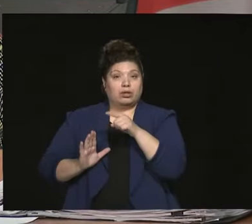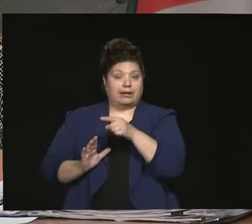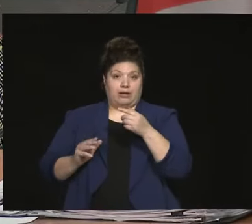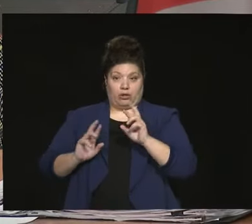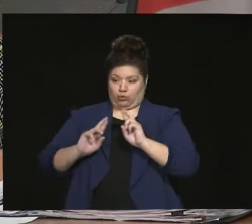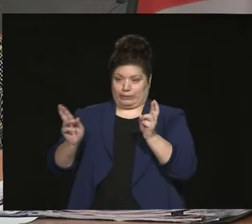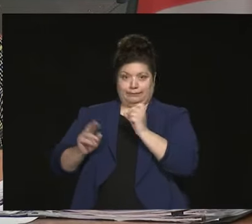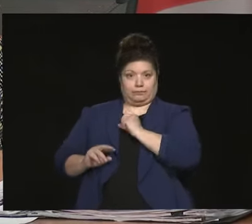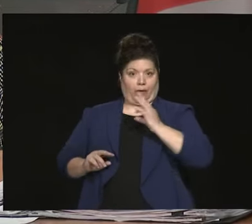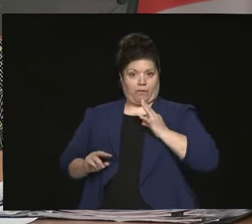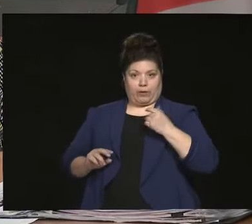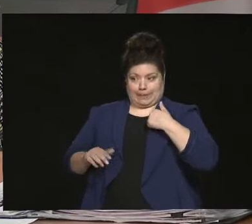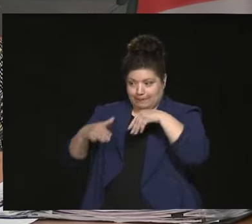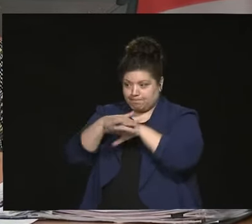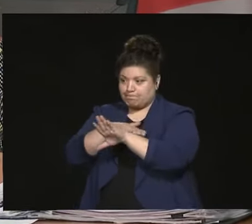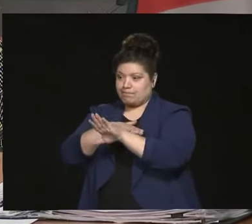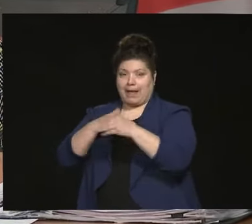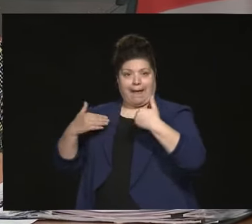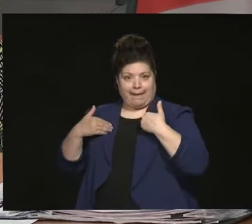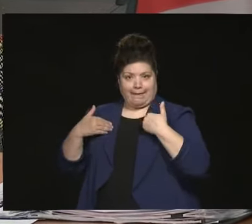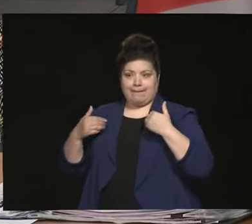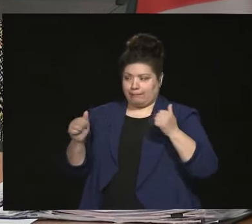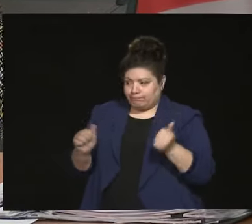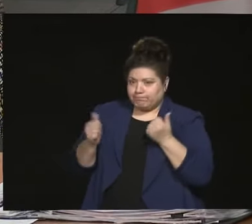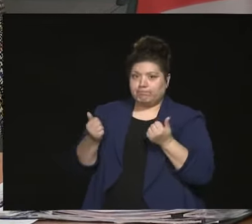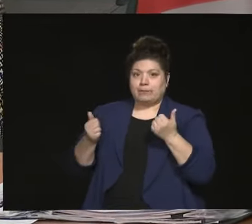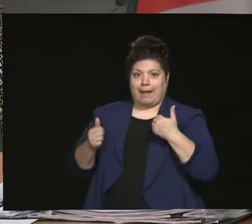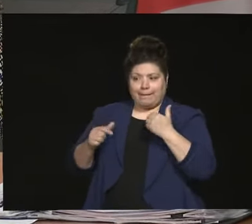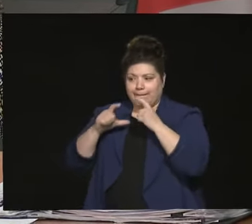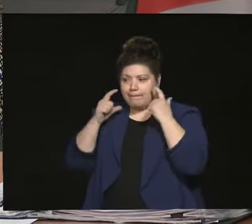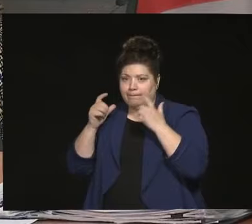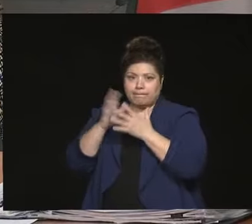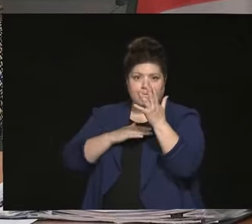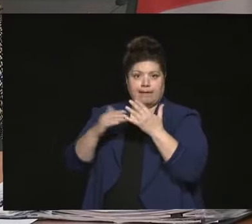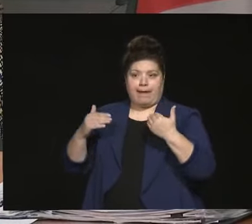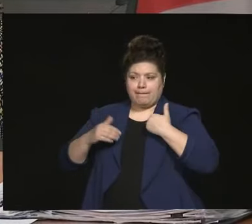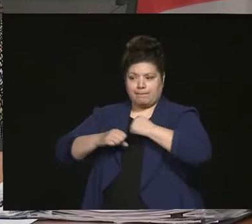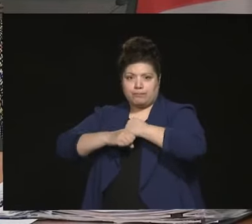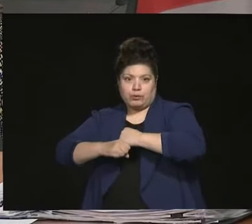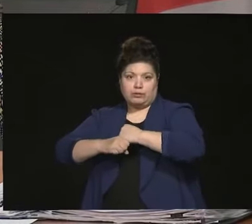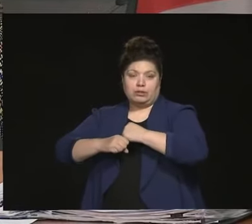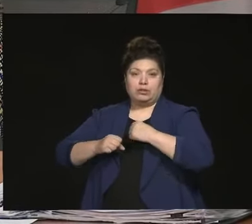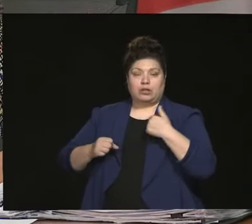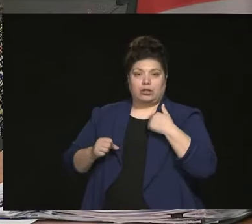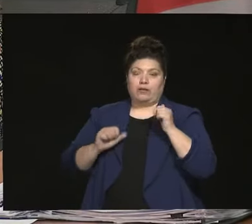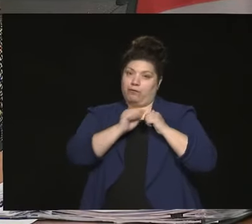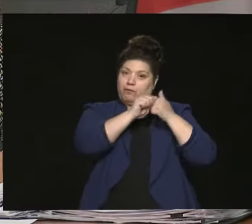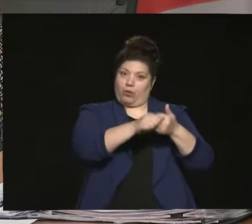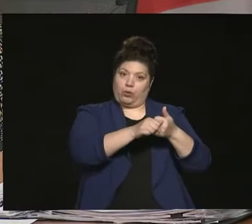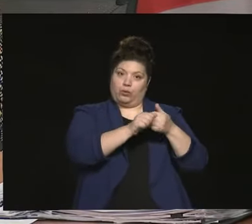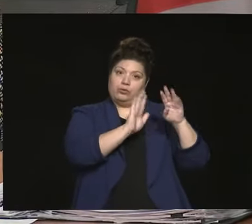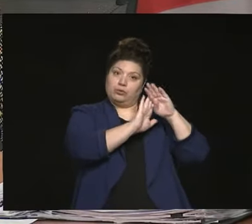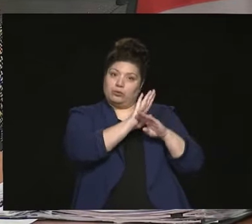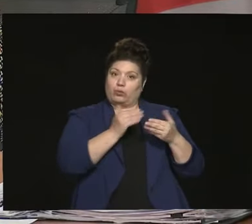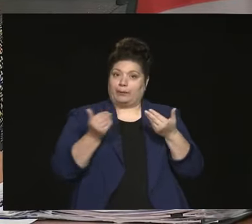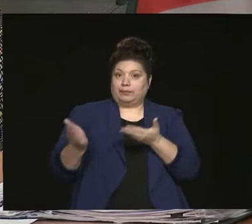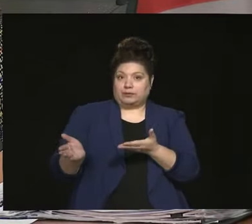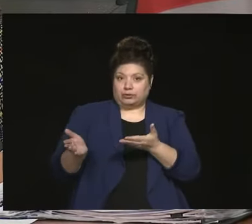support they need to actually implement some of those recommendations as well. So also I